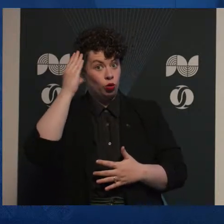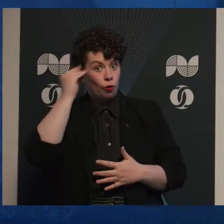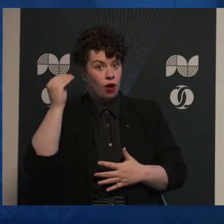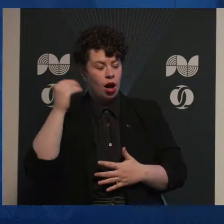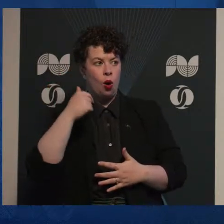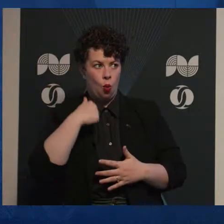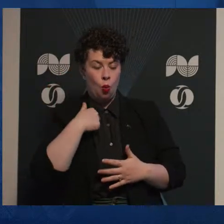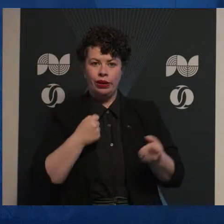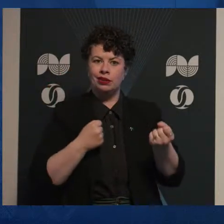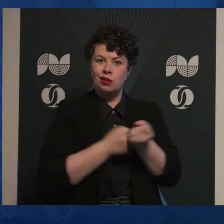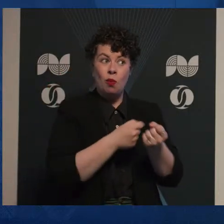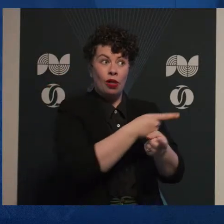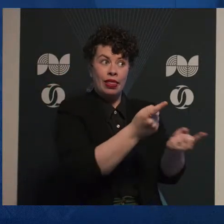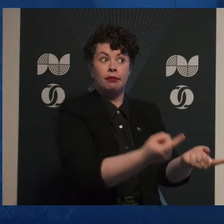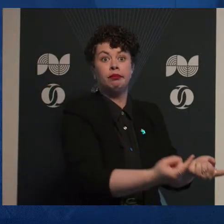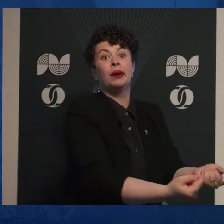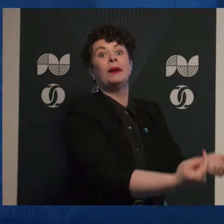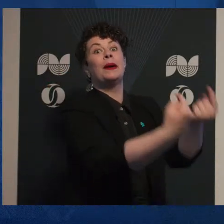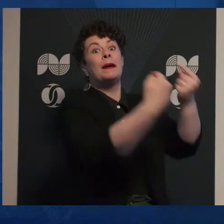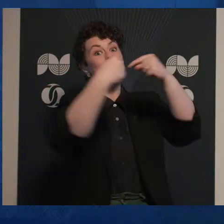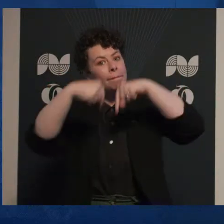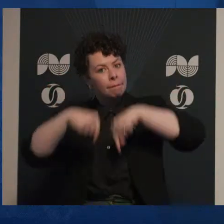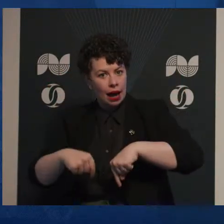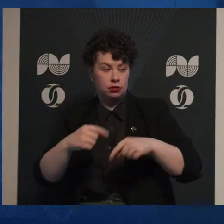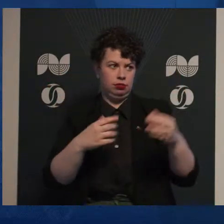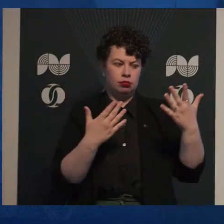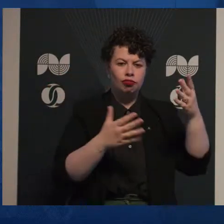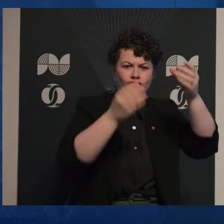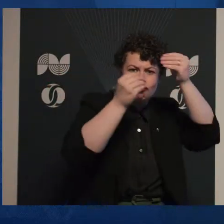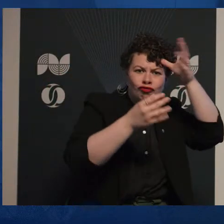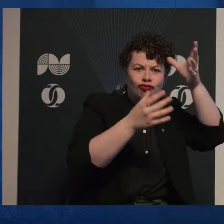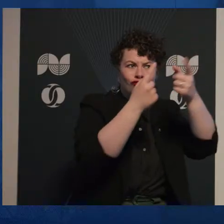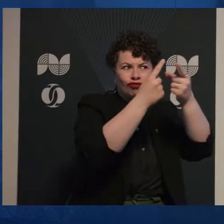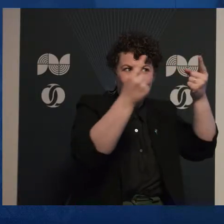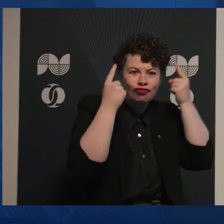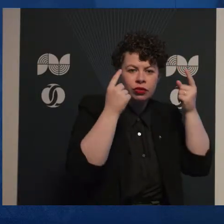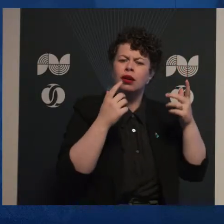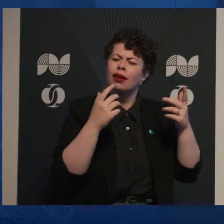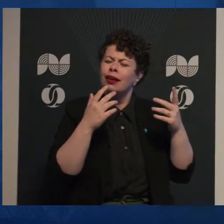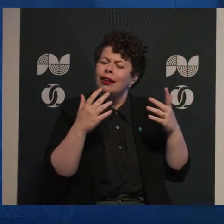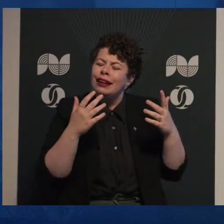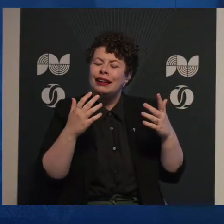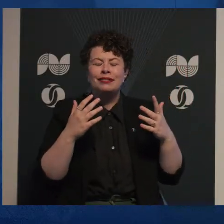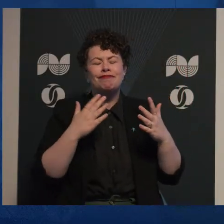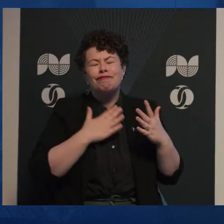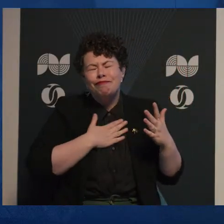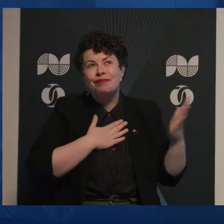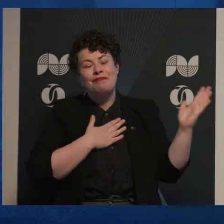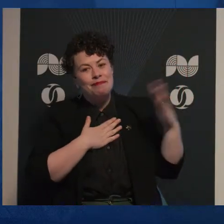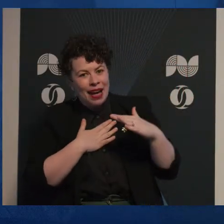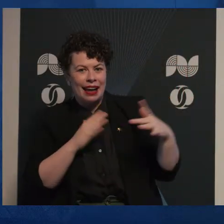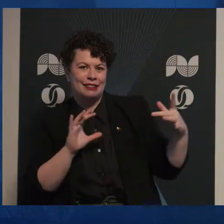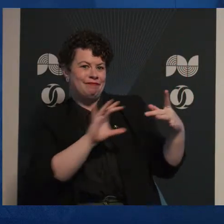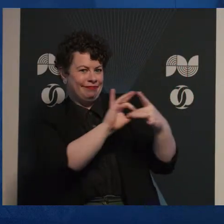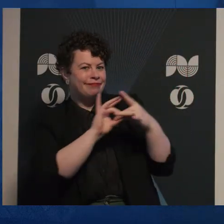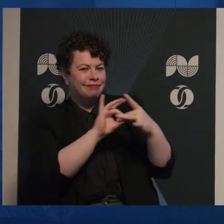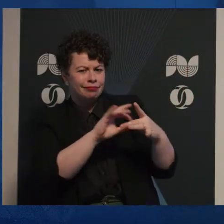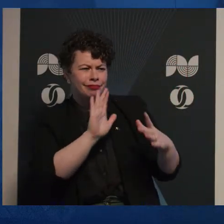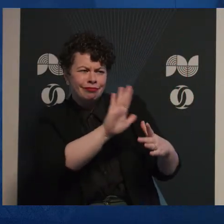the diaspora to return and contribute to the country. And not just sentimentally, of course, we want them to continue to be connected, but